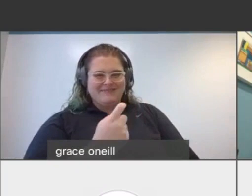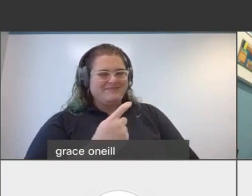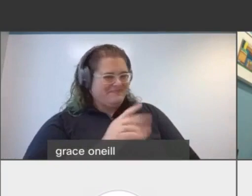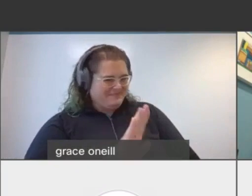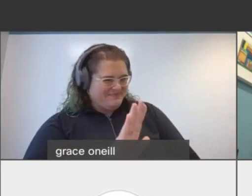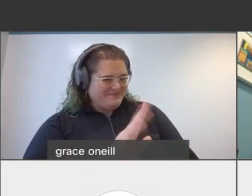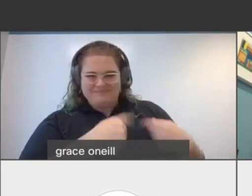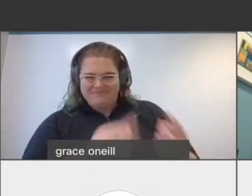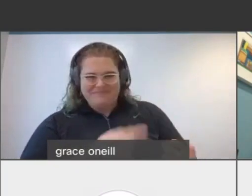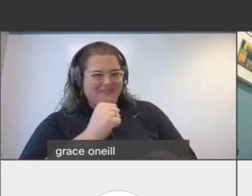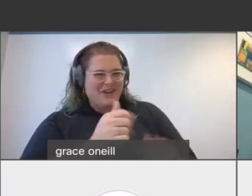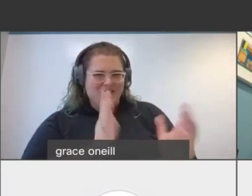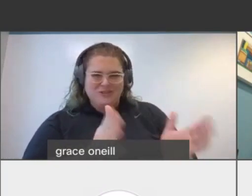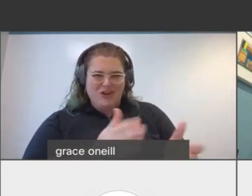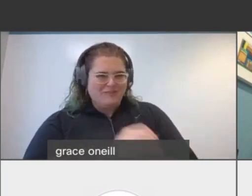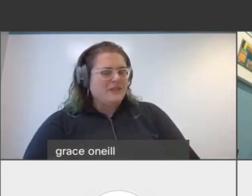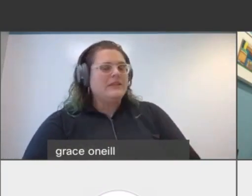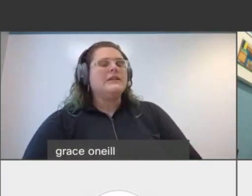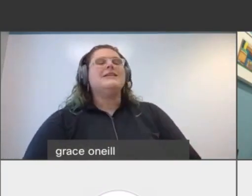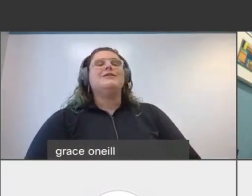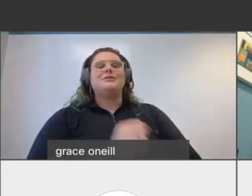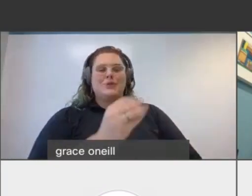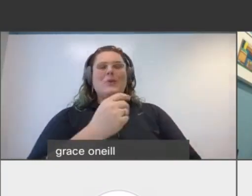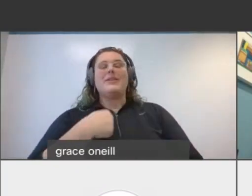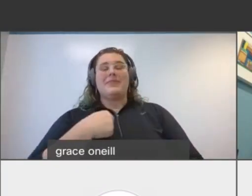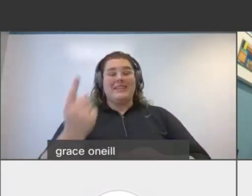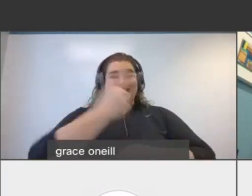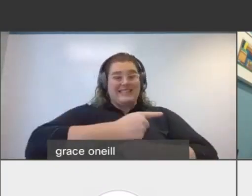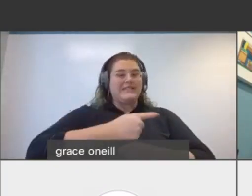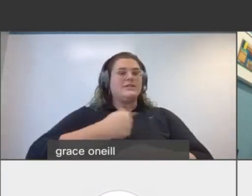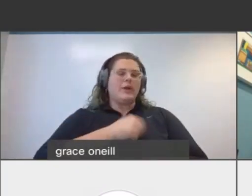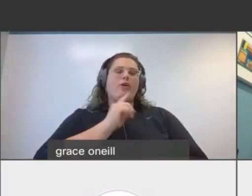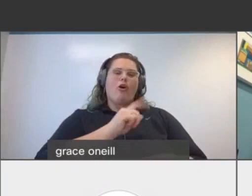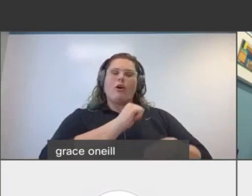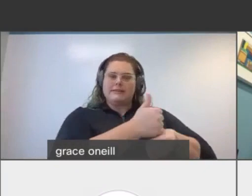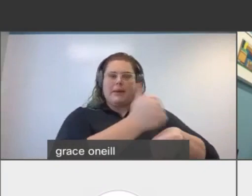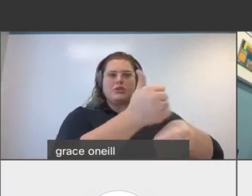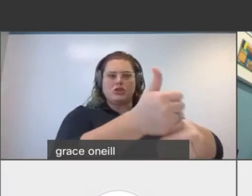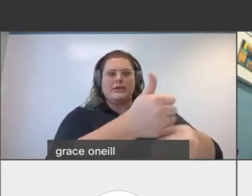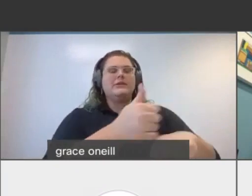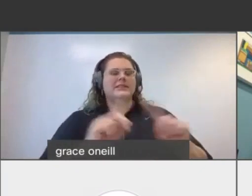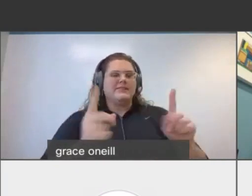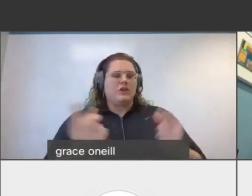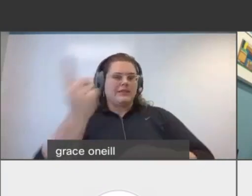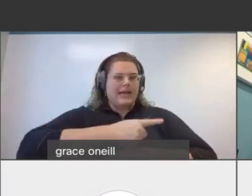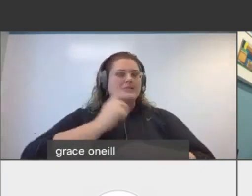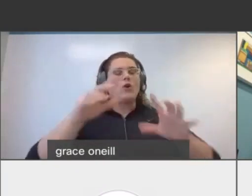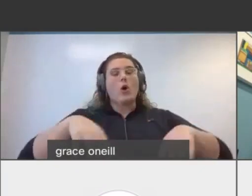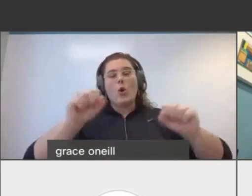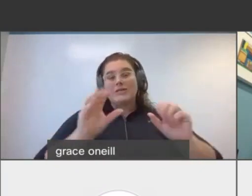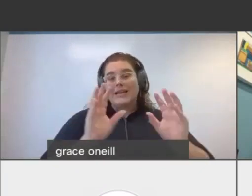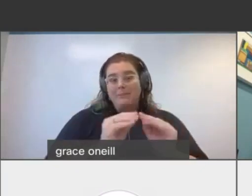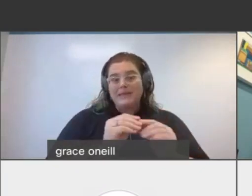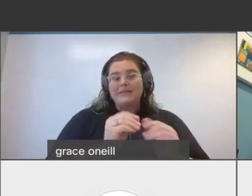We are establishing dates that we can host meetings, both internal